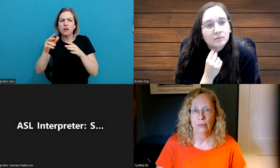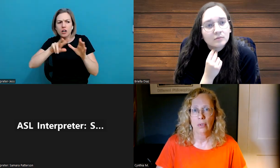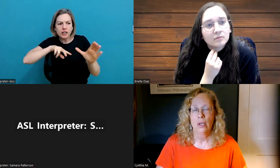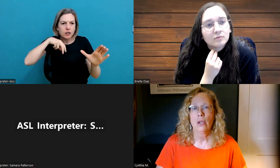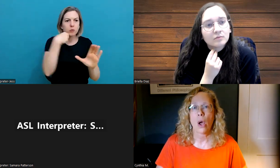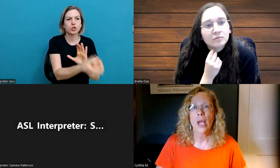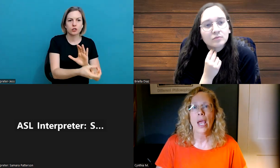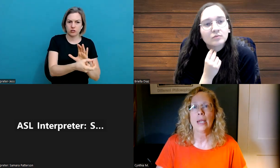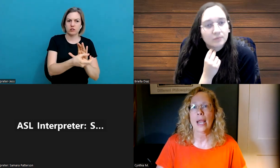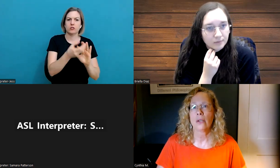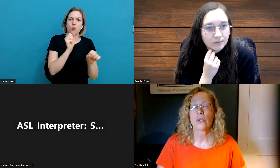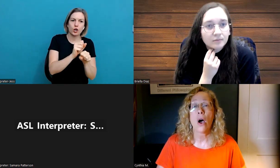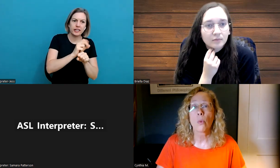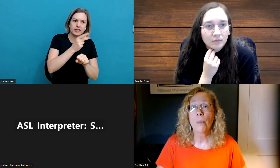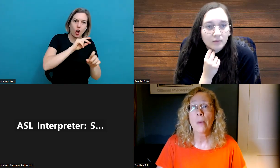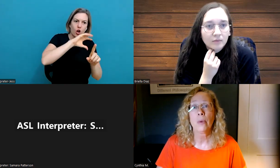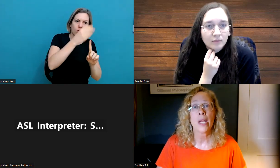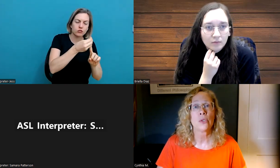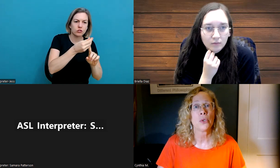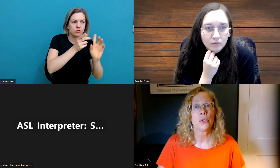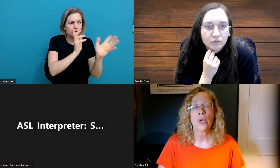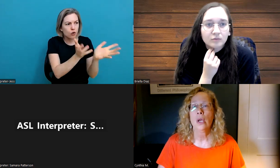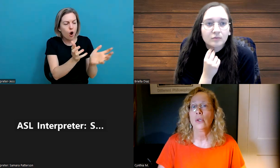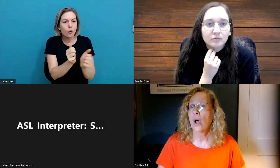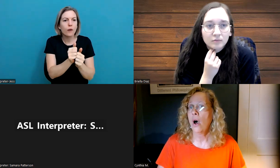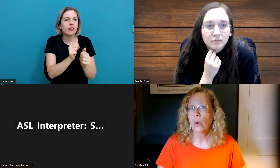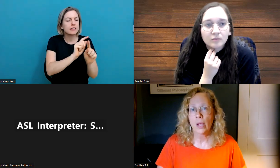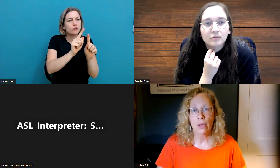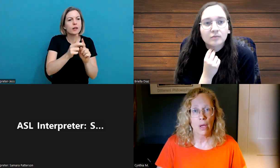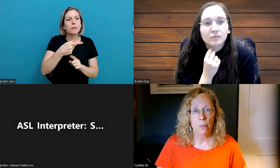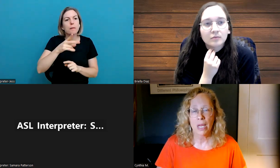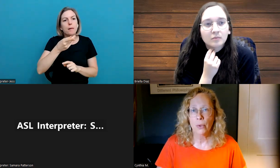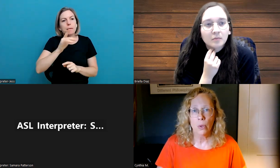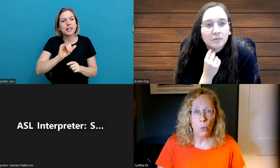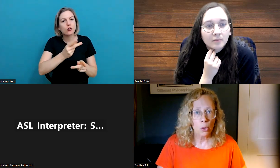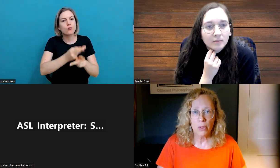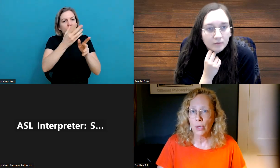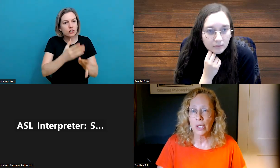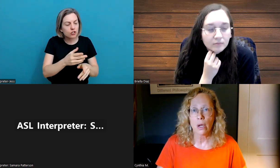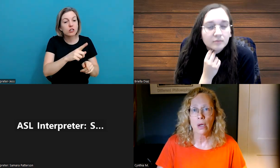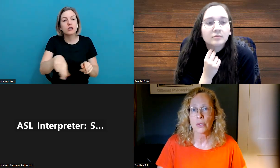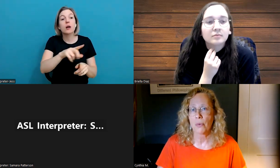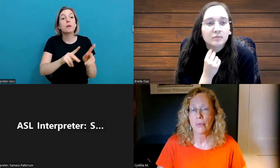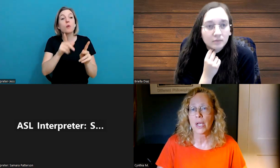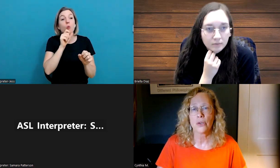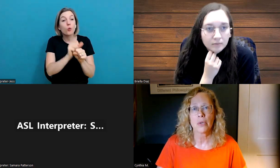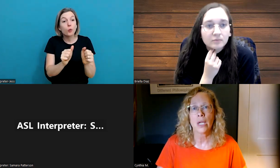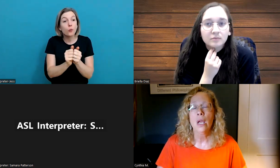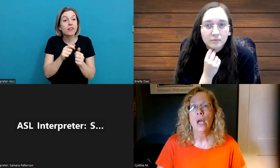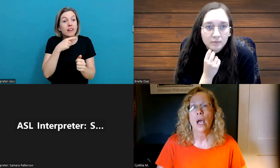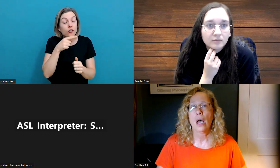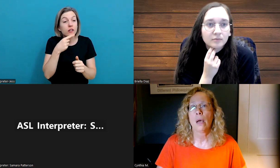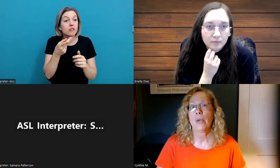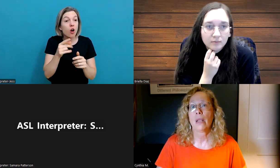culture. Go ahead and talk with puppy raisers, talk with people that work with hearing dogs around the